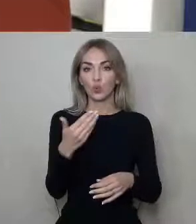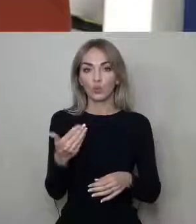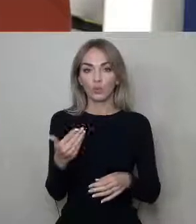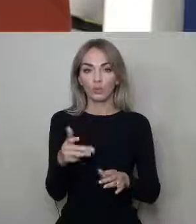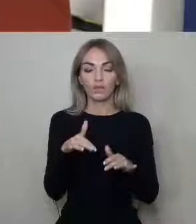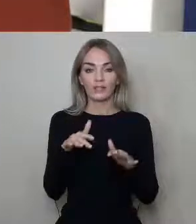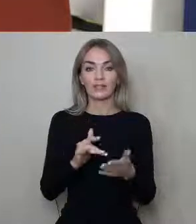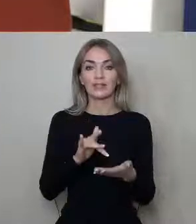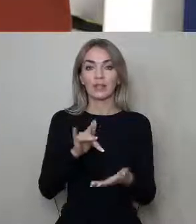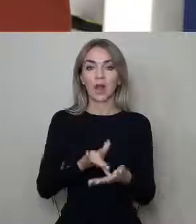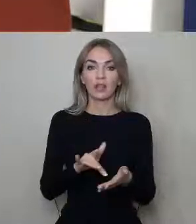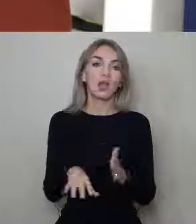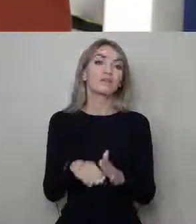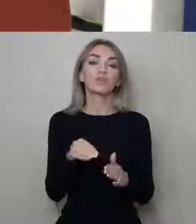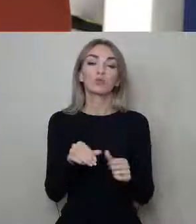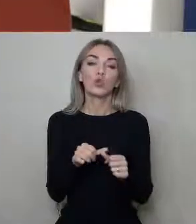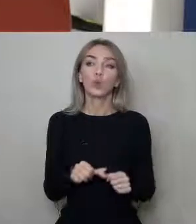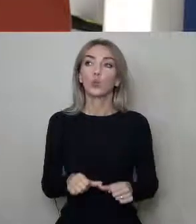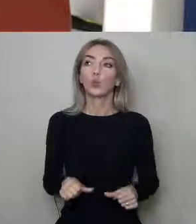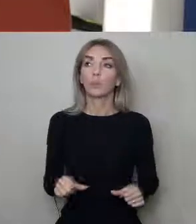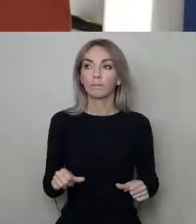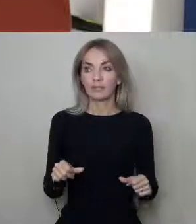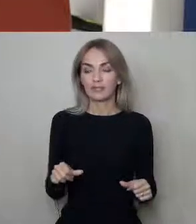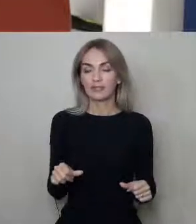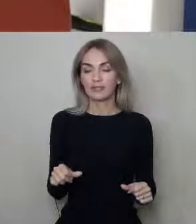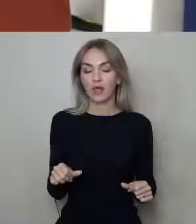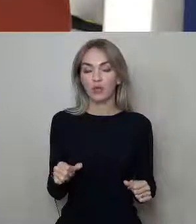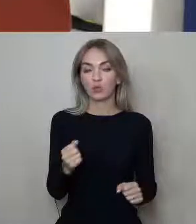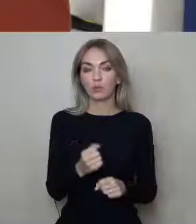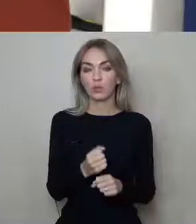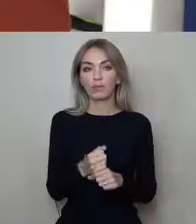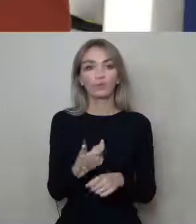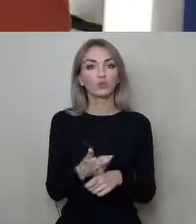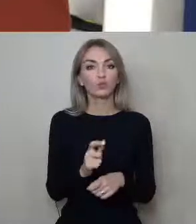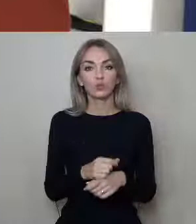in one of the decisions where the party was the CSC,